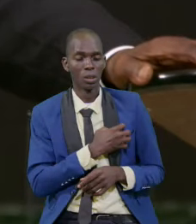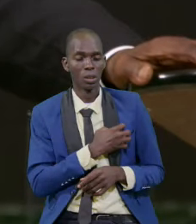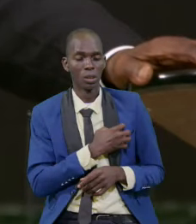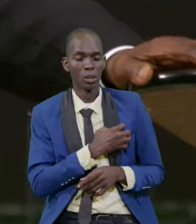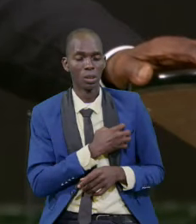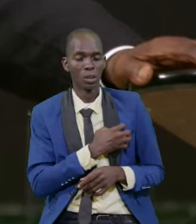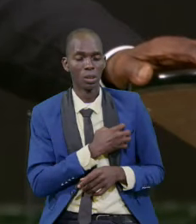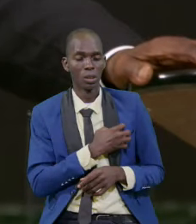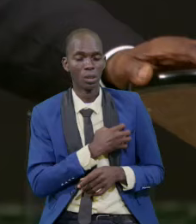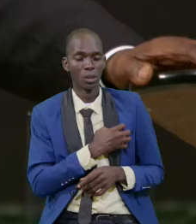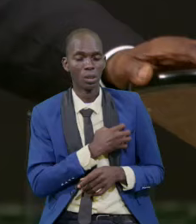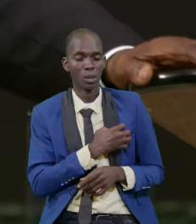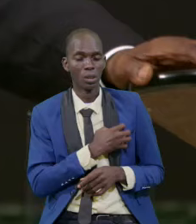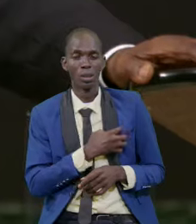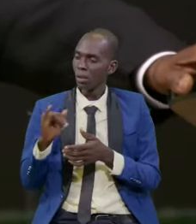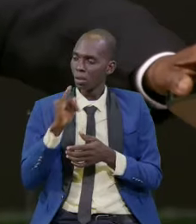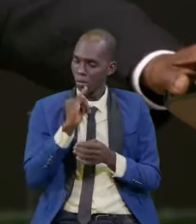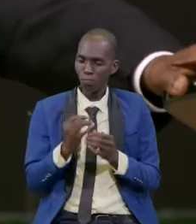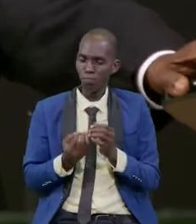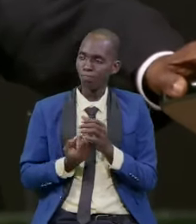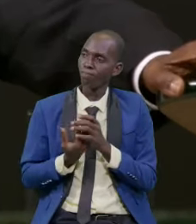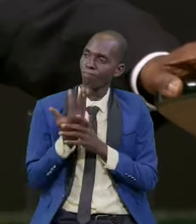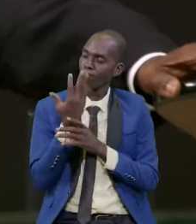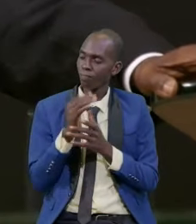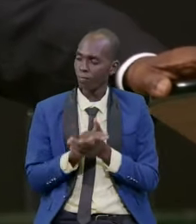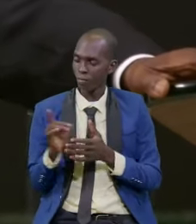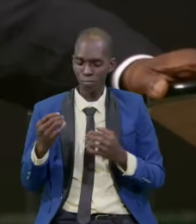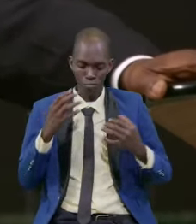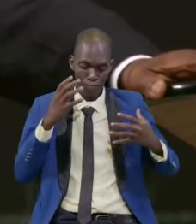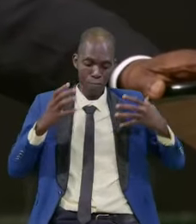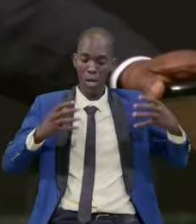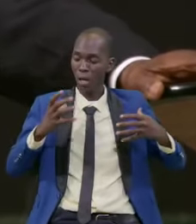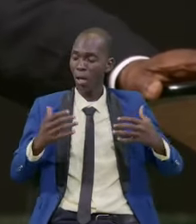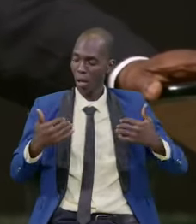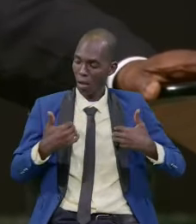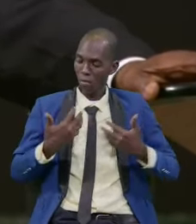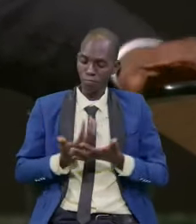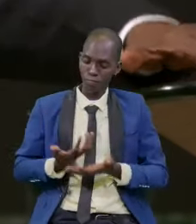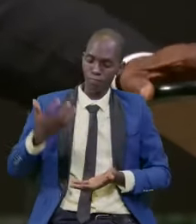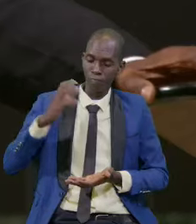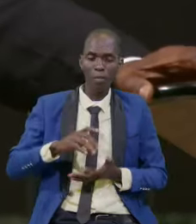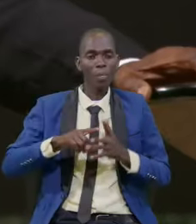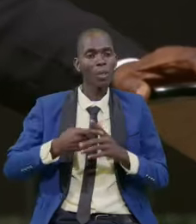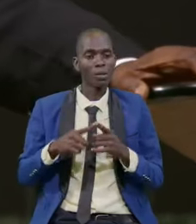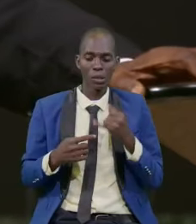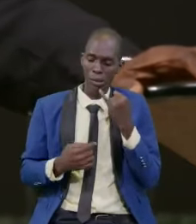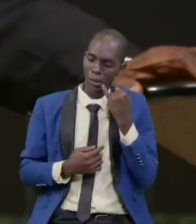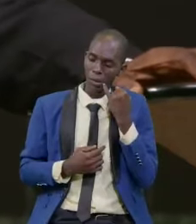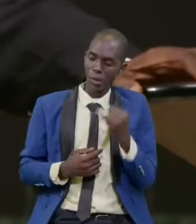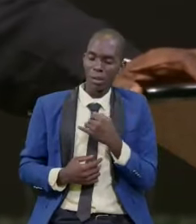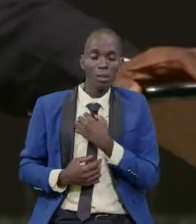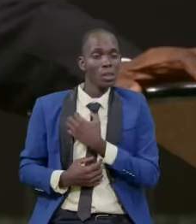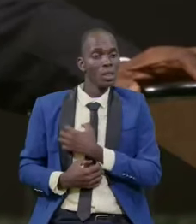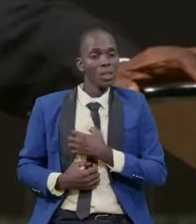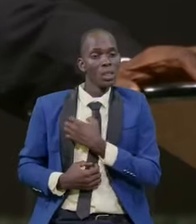It's running so fast. It's having so much. and there's jealousy and envy. And